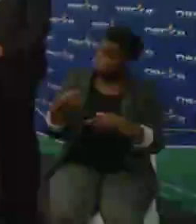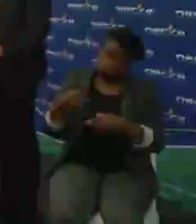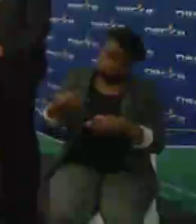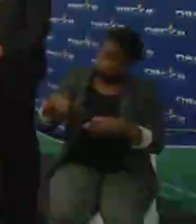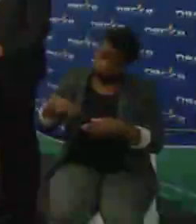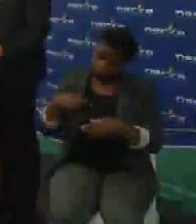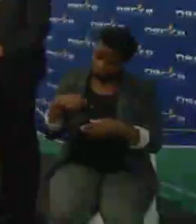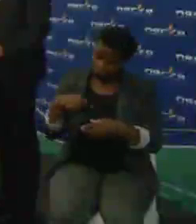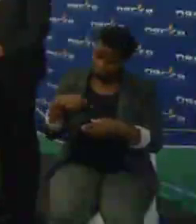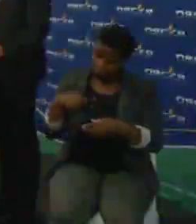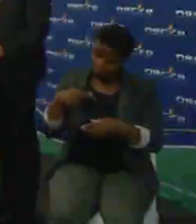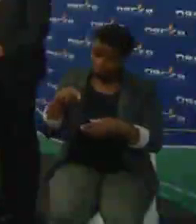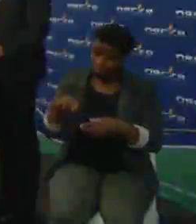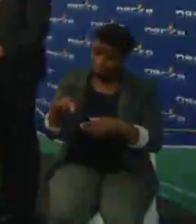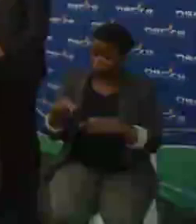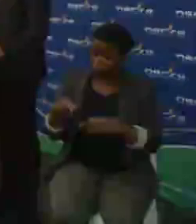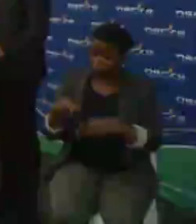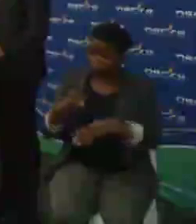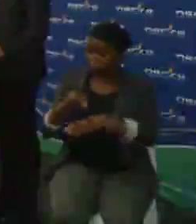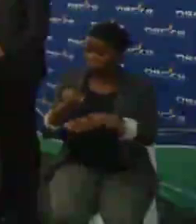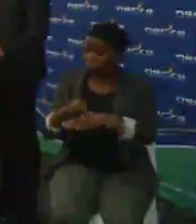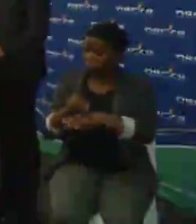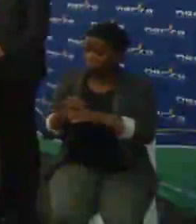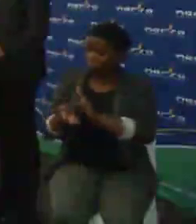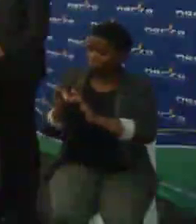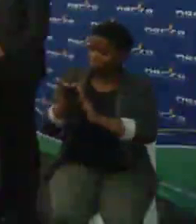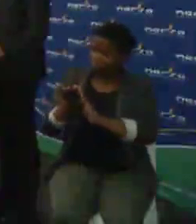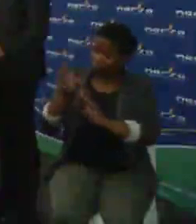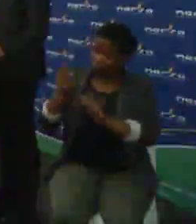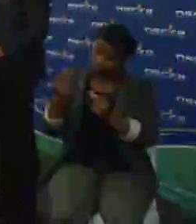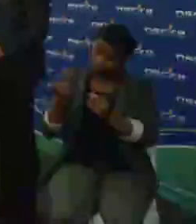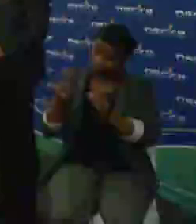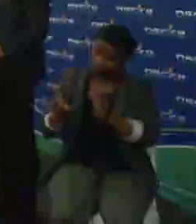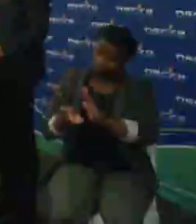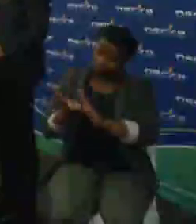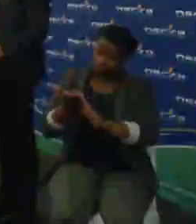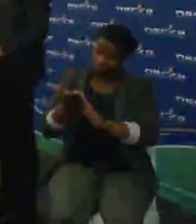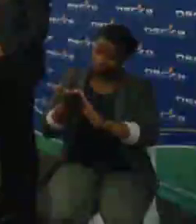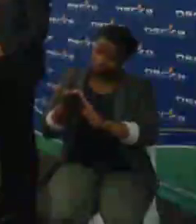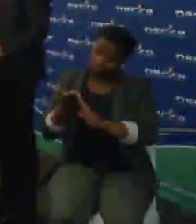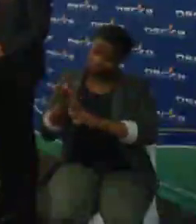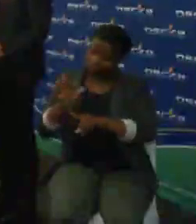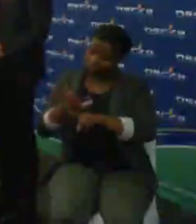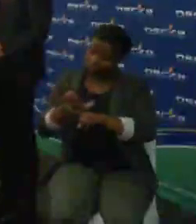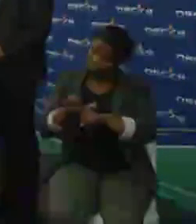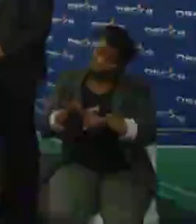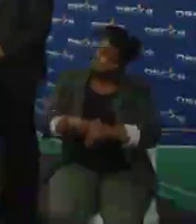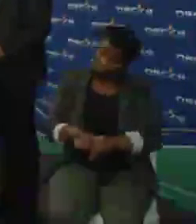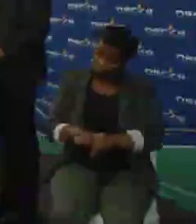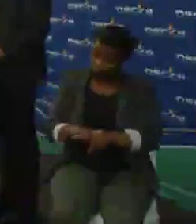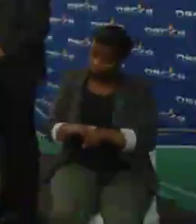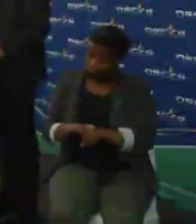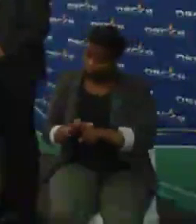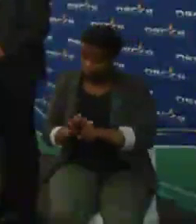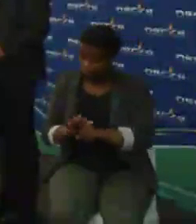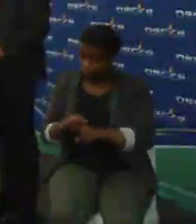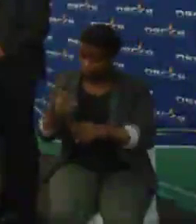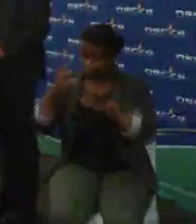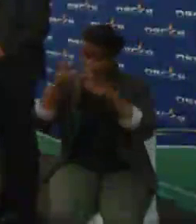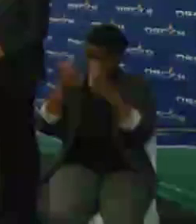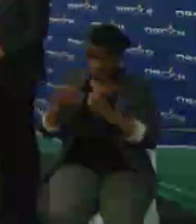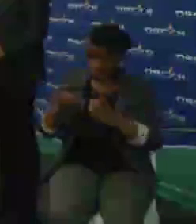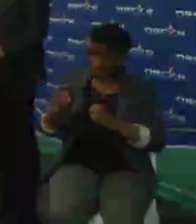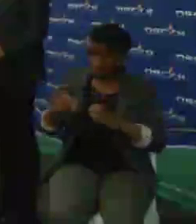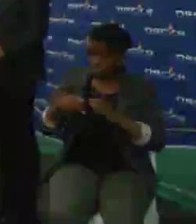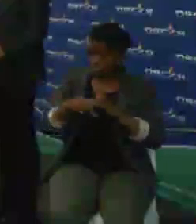argue this based on a concern that sensitivity to Eskom's price increases is being underestimated. In technical terms, that the demand for Eskom's